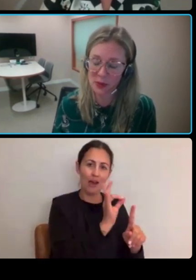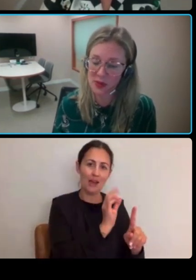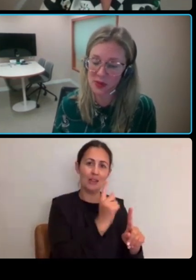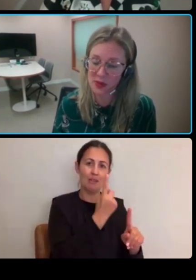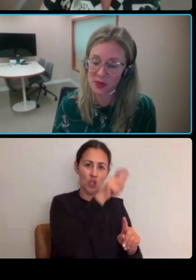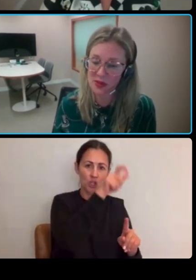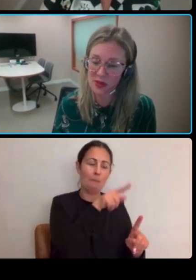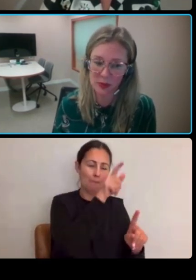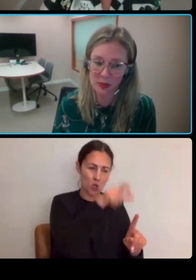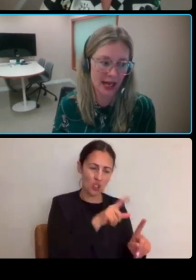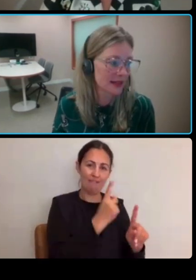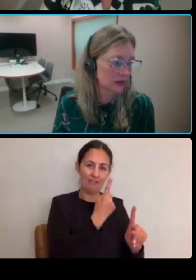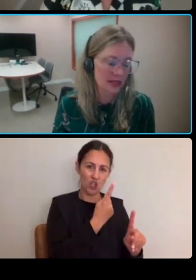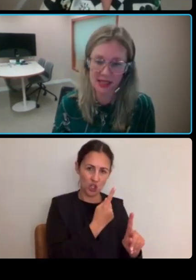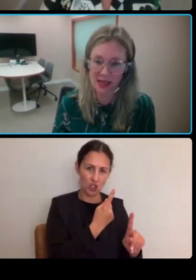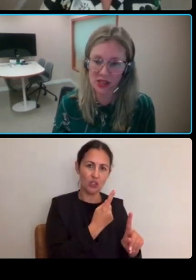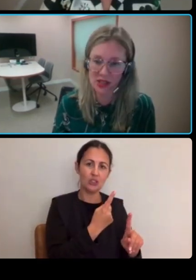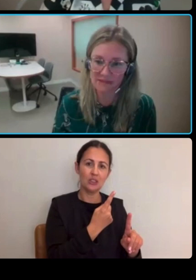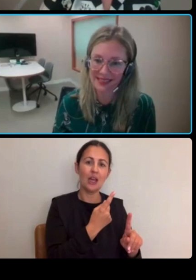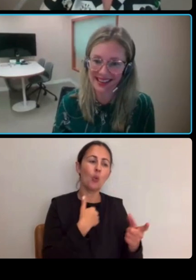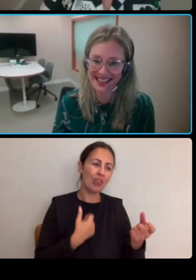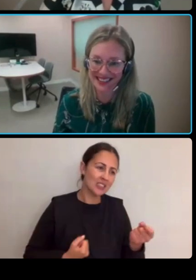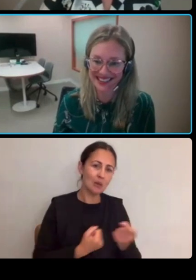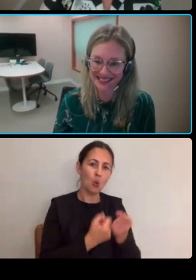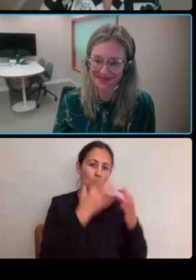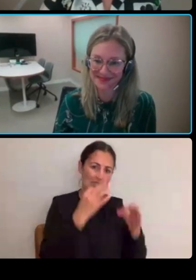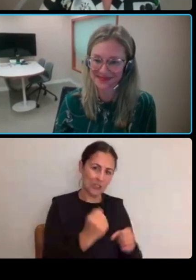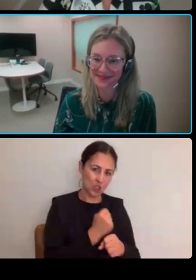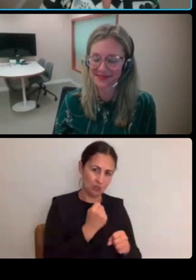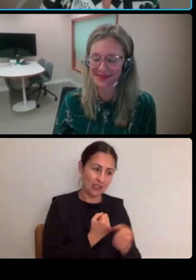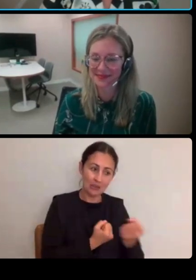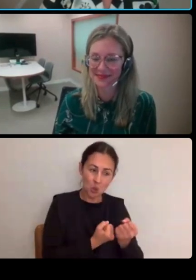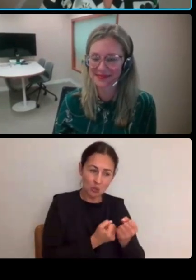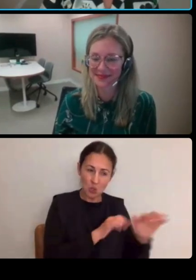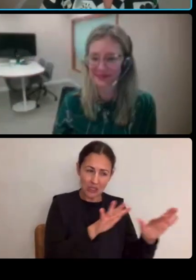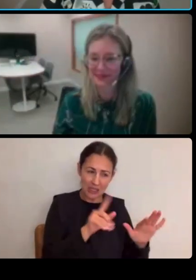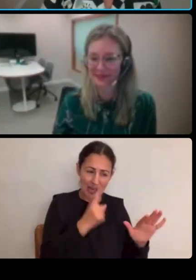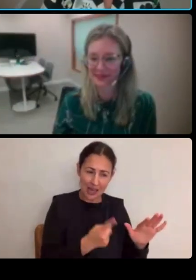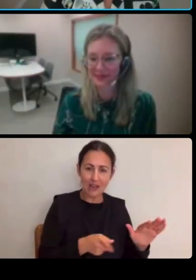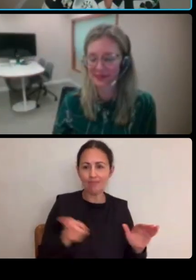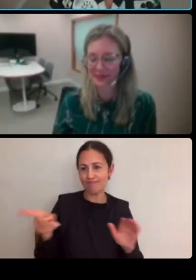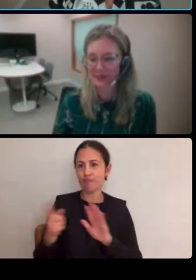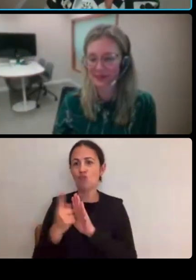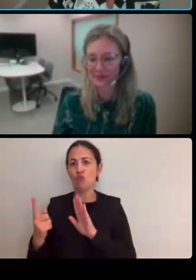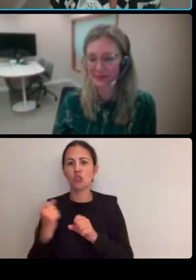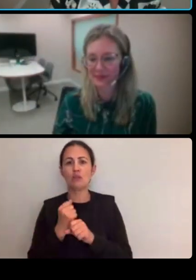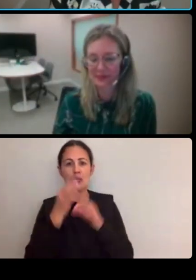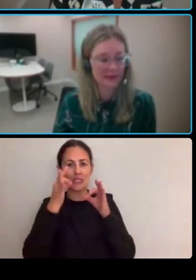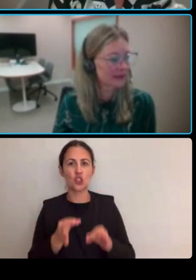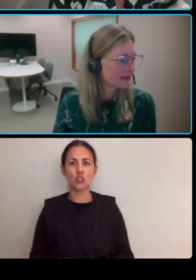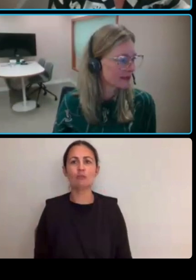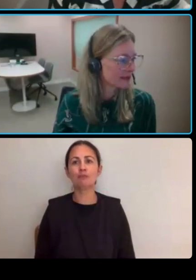decision-making principles, which we will set out in subordinate legislation. Thanks, Caroline. Excellent, thanks. So I was